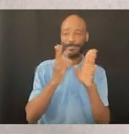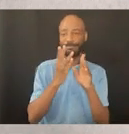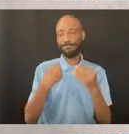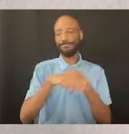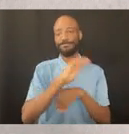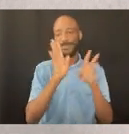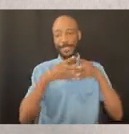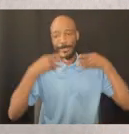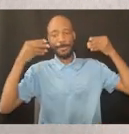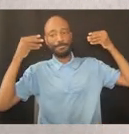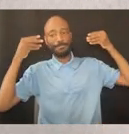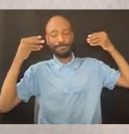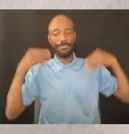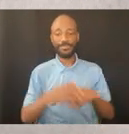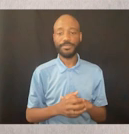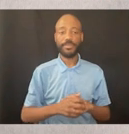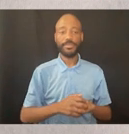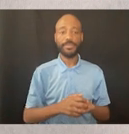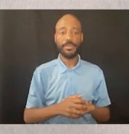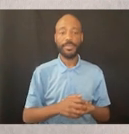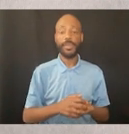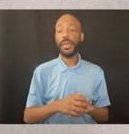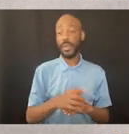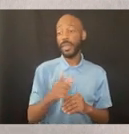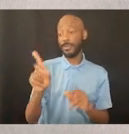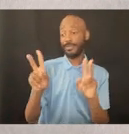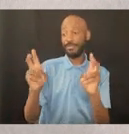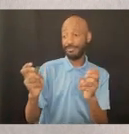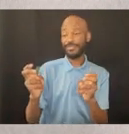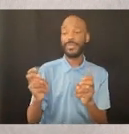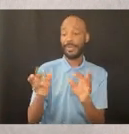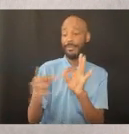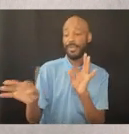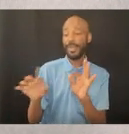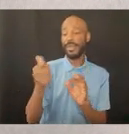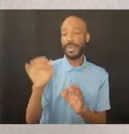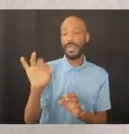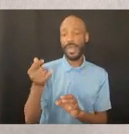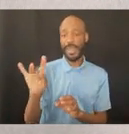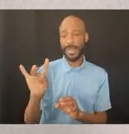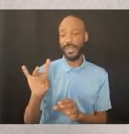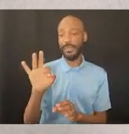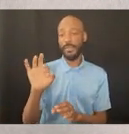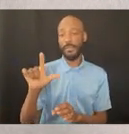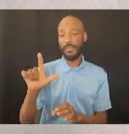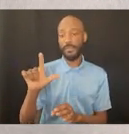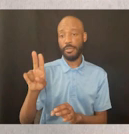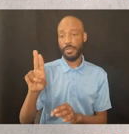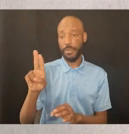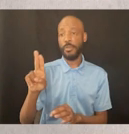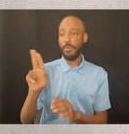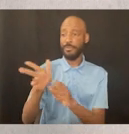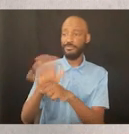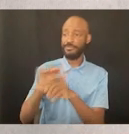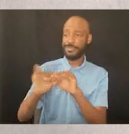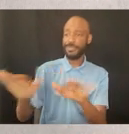incorrectly captioned as having originated during the 1918 flu epidemic, when face masks were used to prevent transmission. The